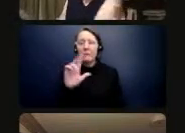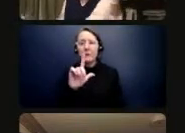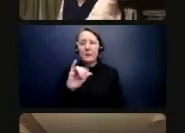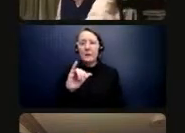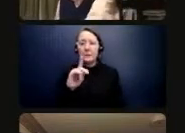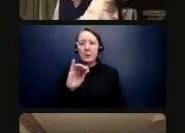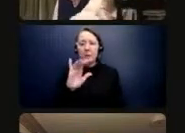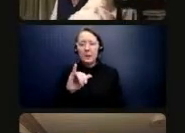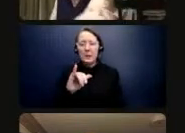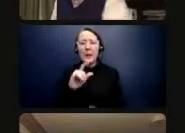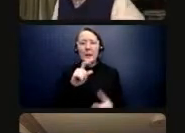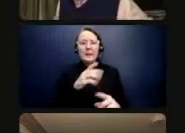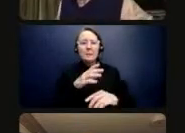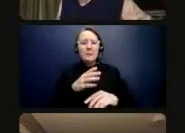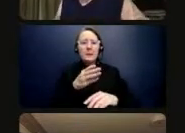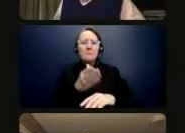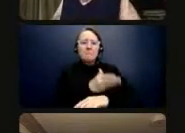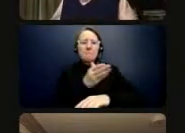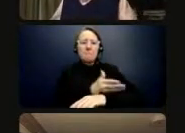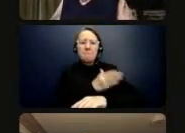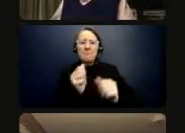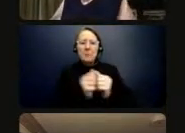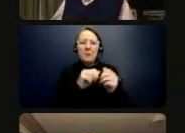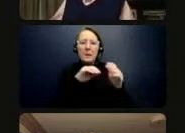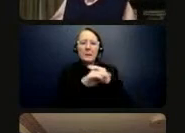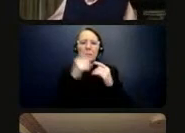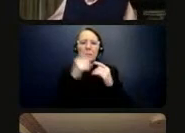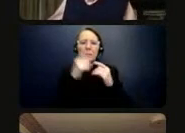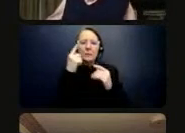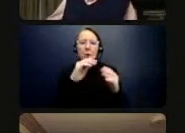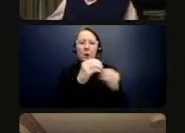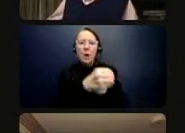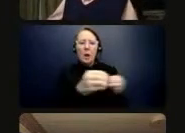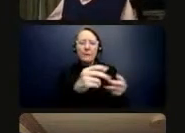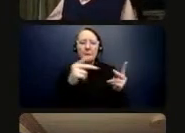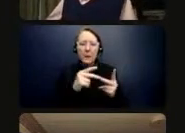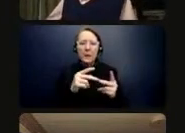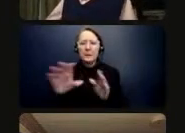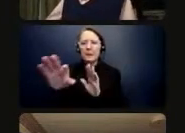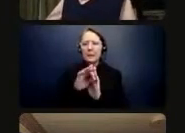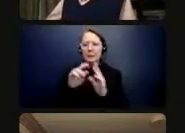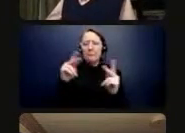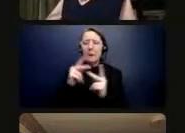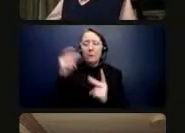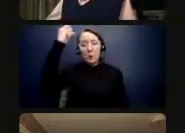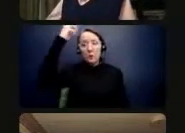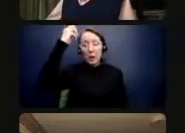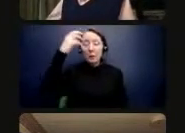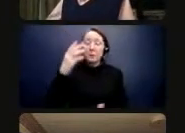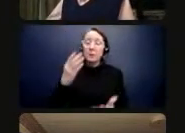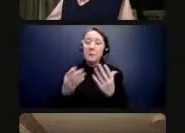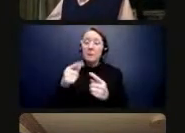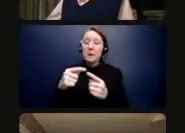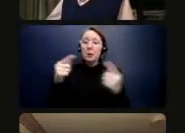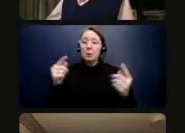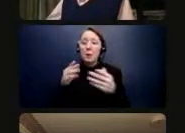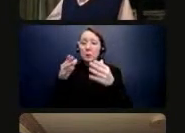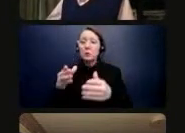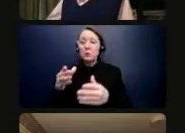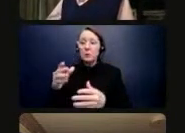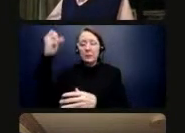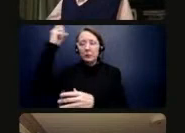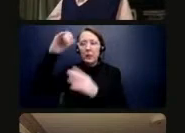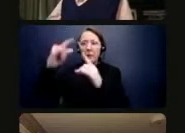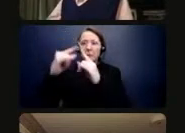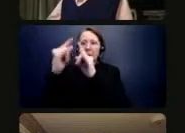access for office space, selecting a location for showers, whether that's in a shower tent across the street or here,